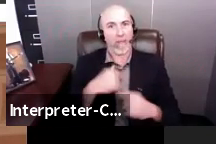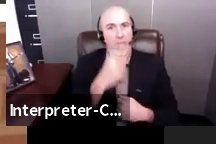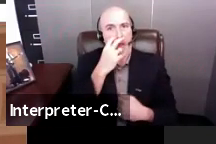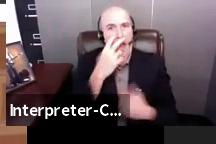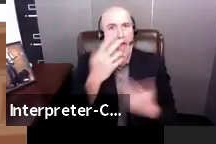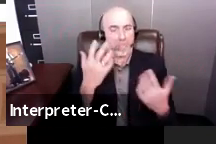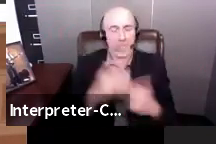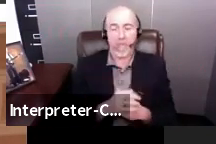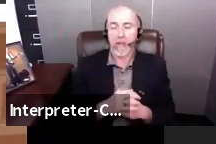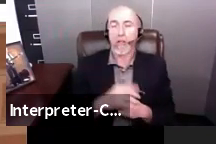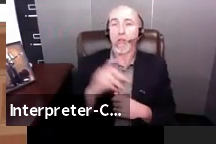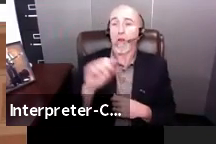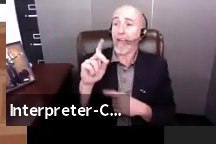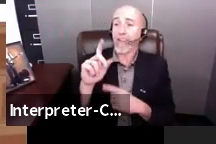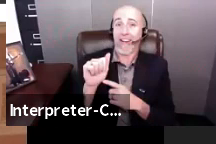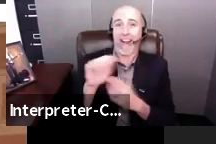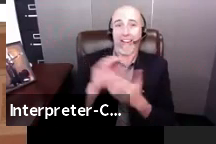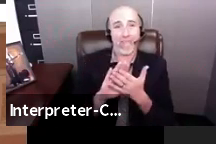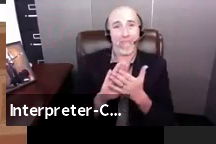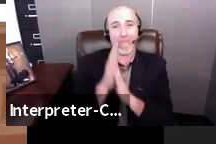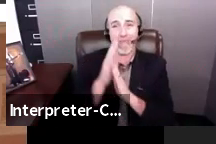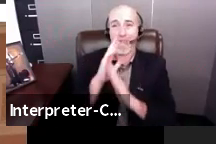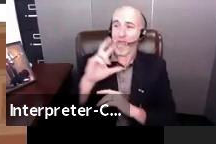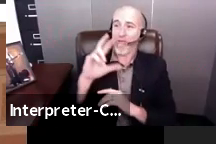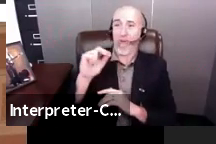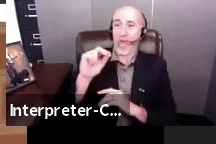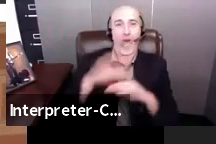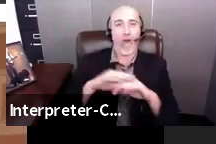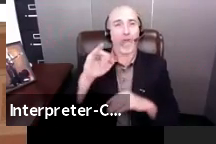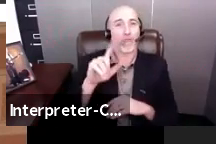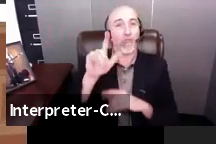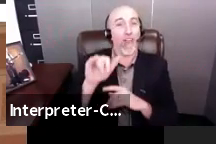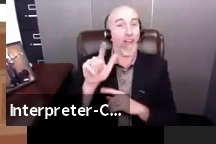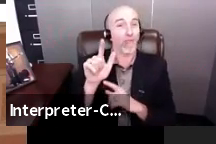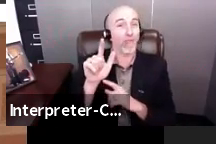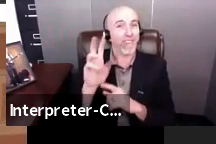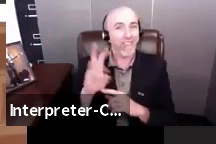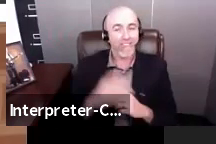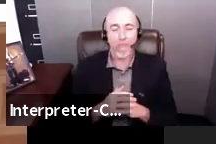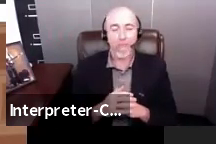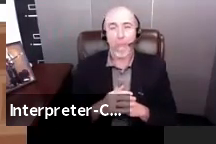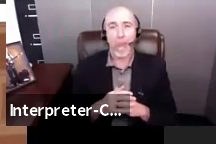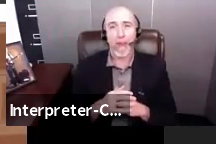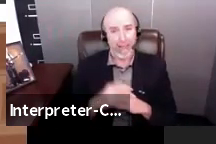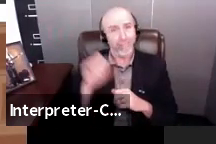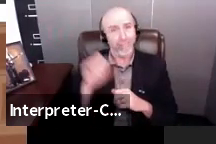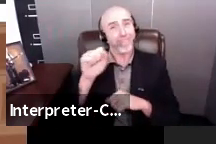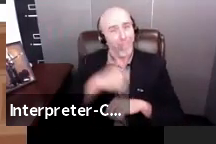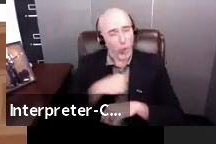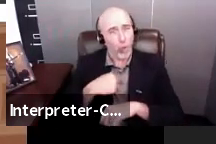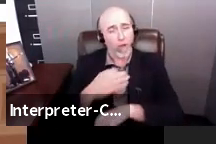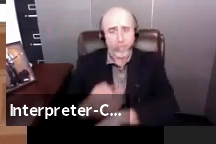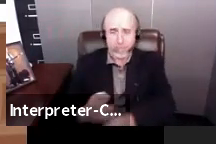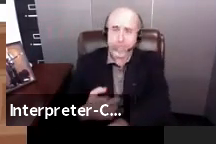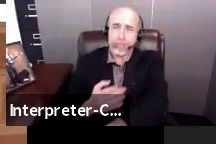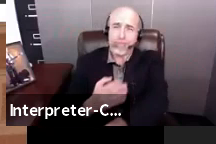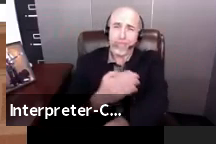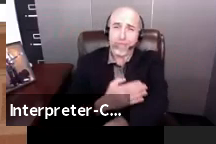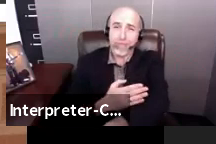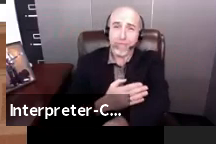Act turns 30 on July 26. And although we have come a long way, we have a long way to